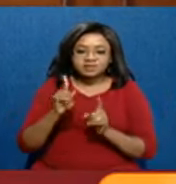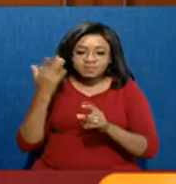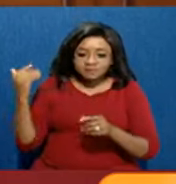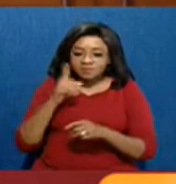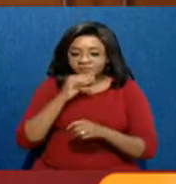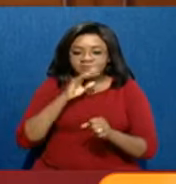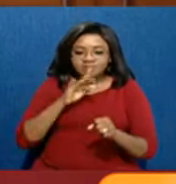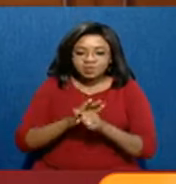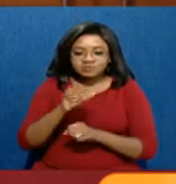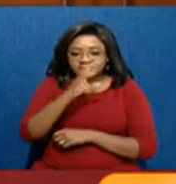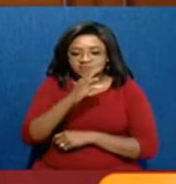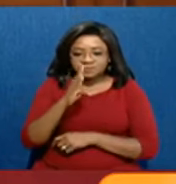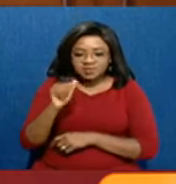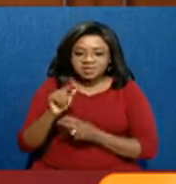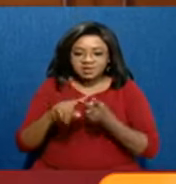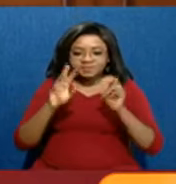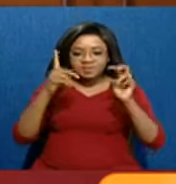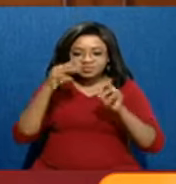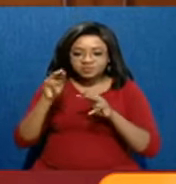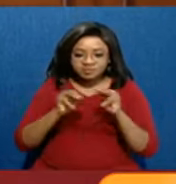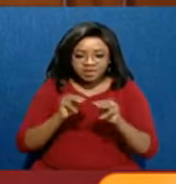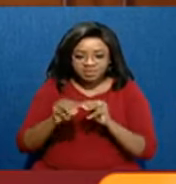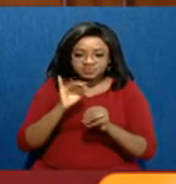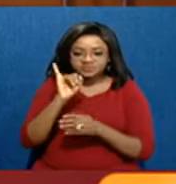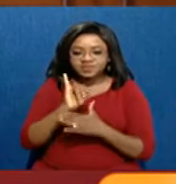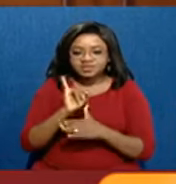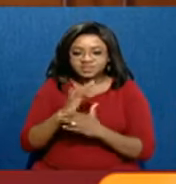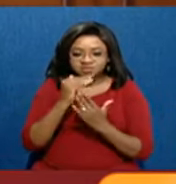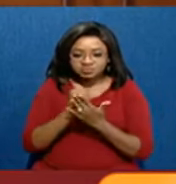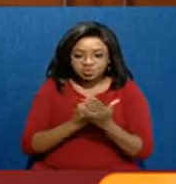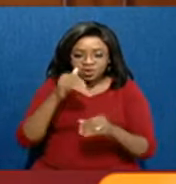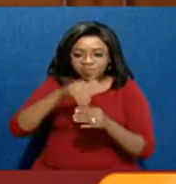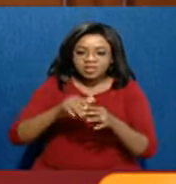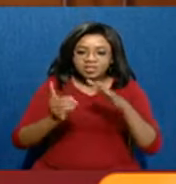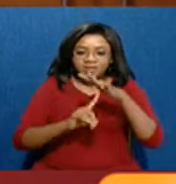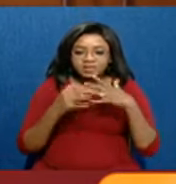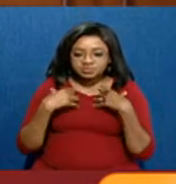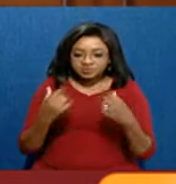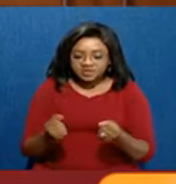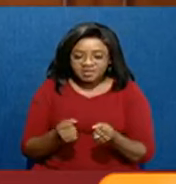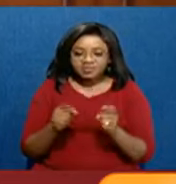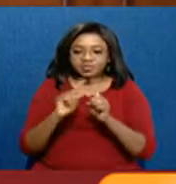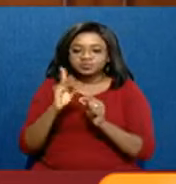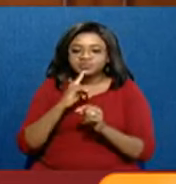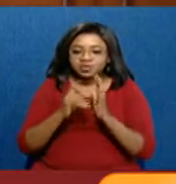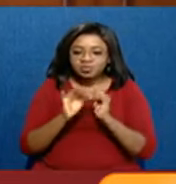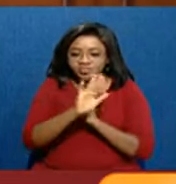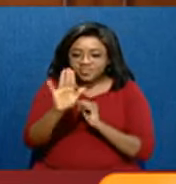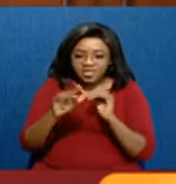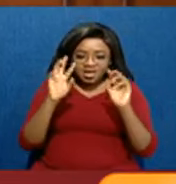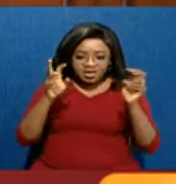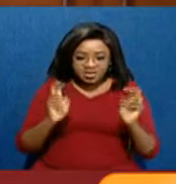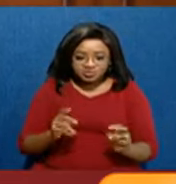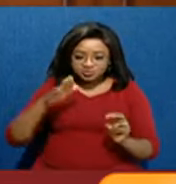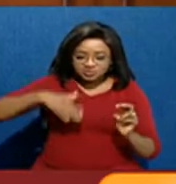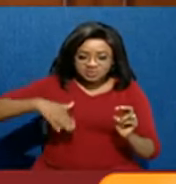the CBA, issues to do with the management of the internship programs within the Ministry of Health. They're saying that there are issues, either there